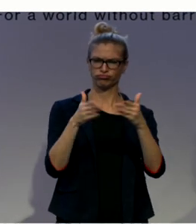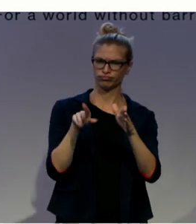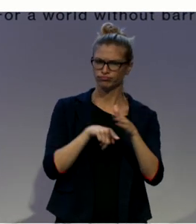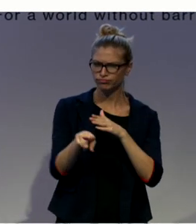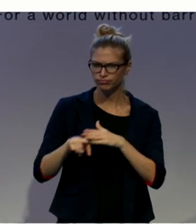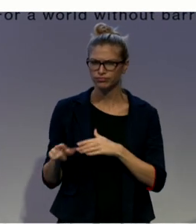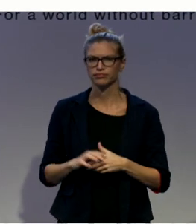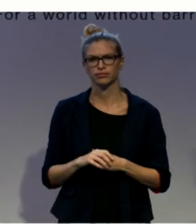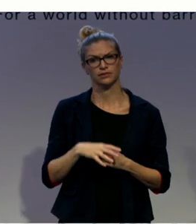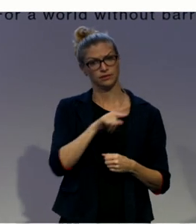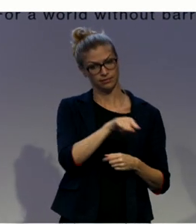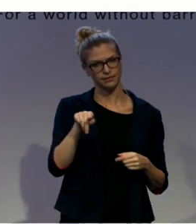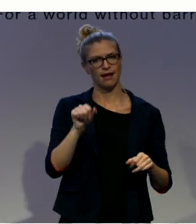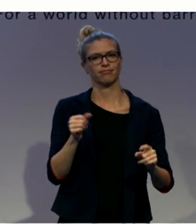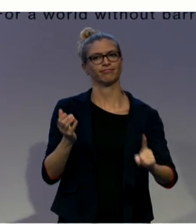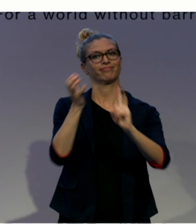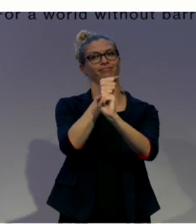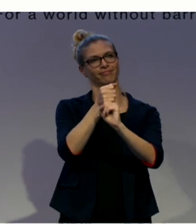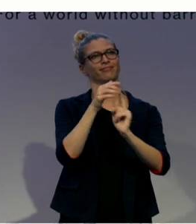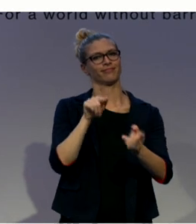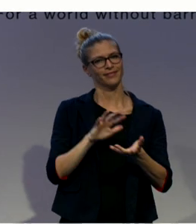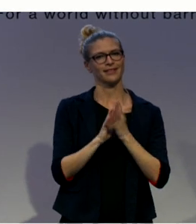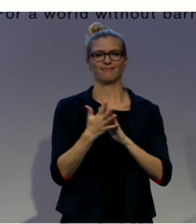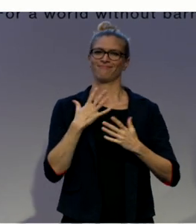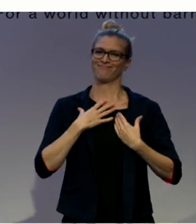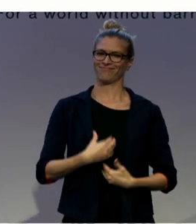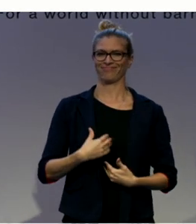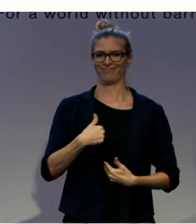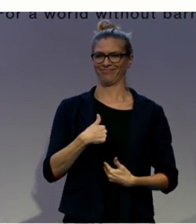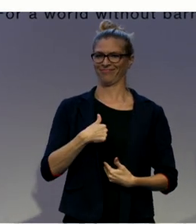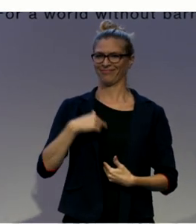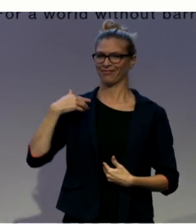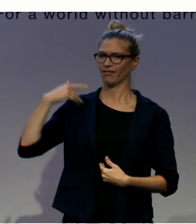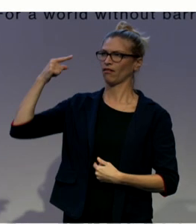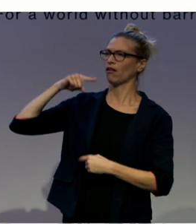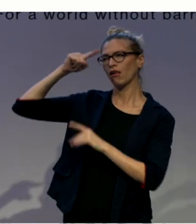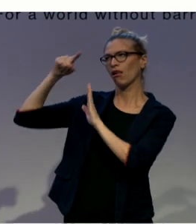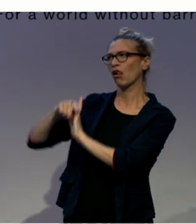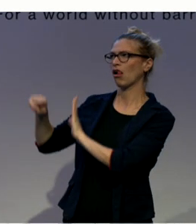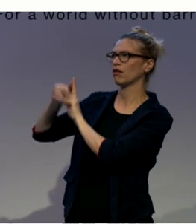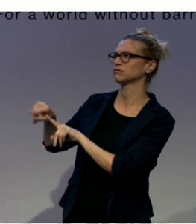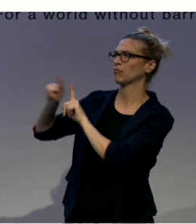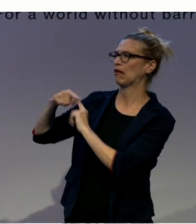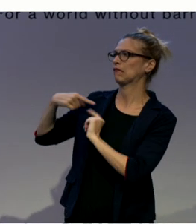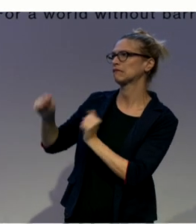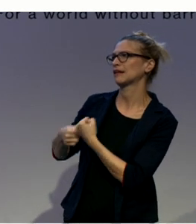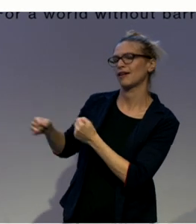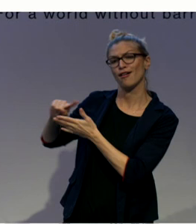change the negative stereotype of people with disability. Therefore,